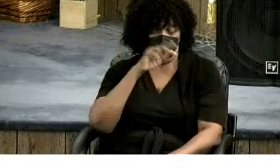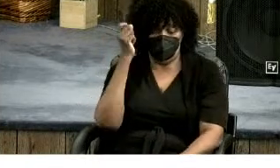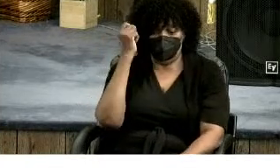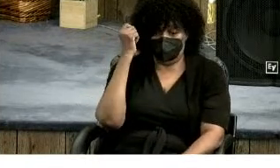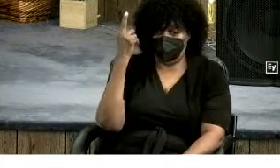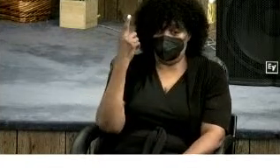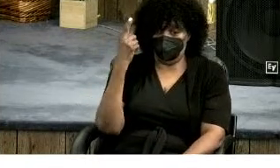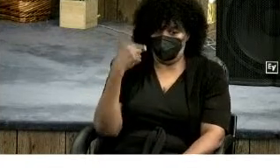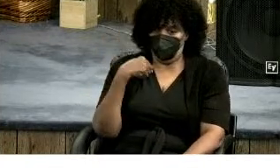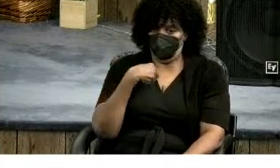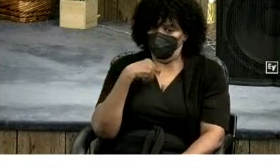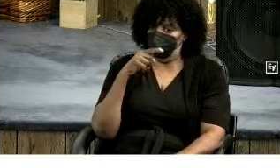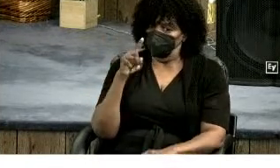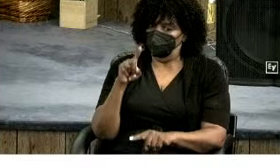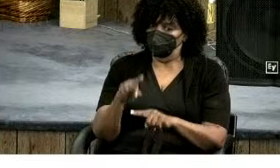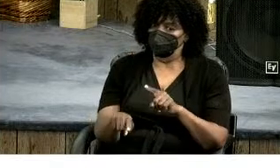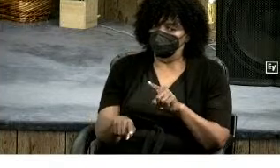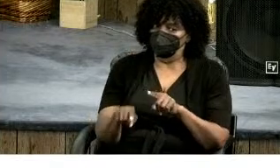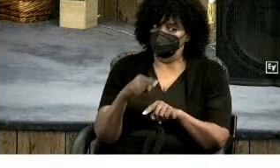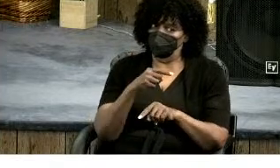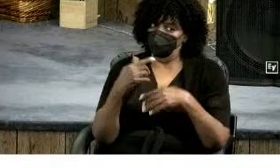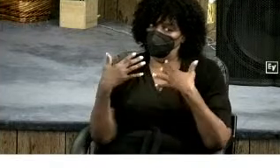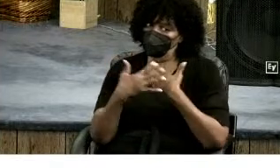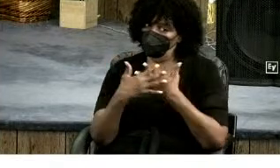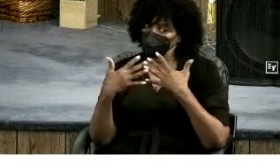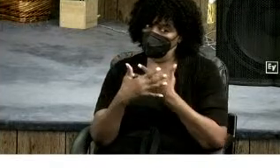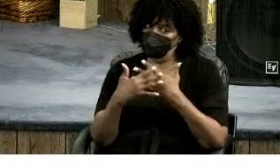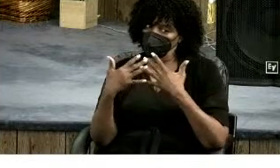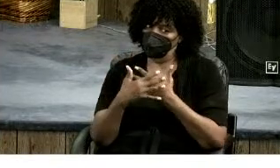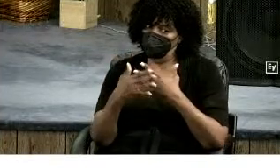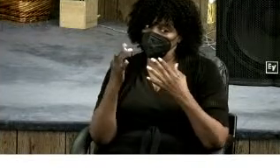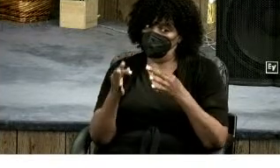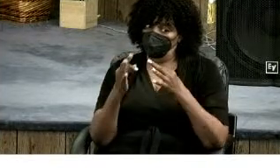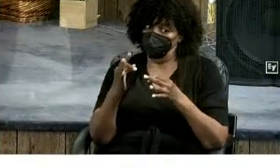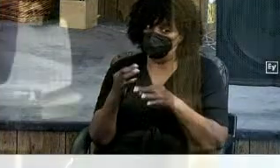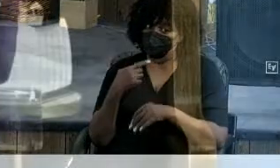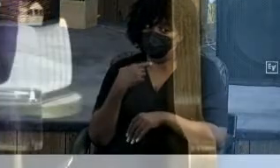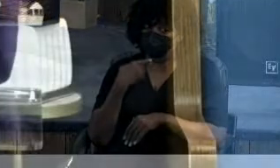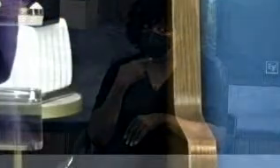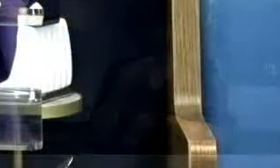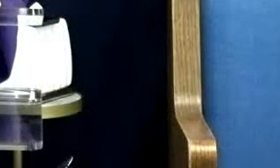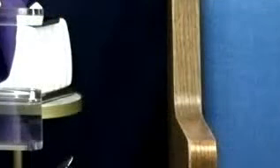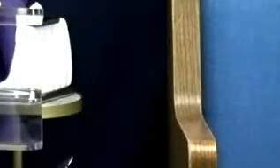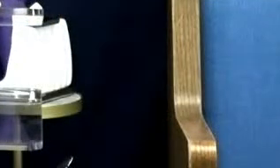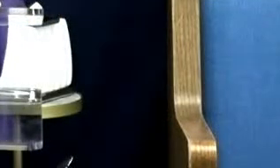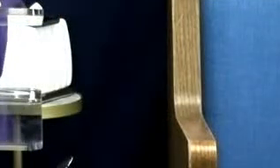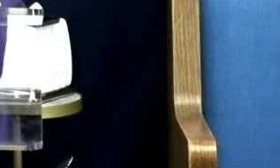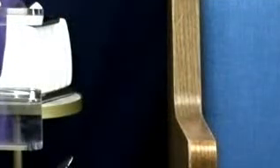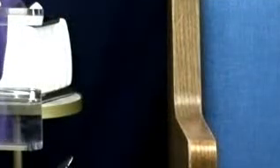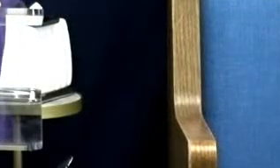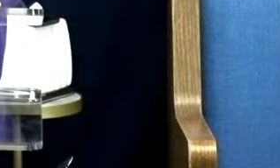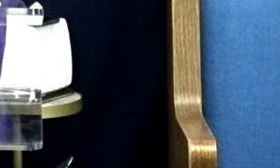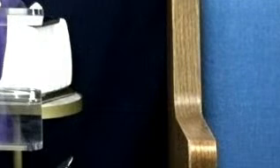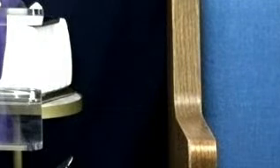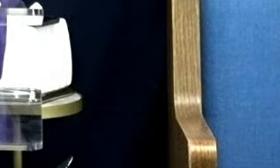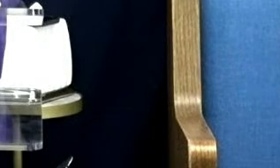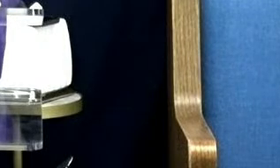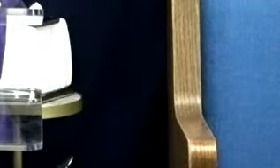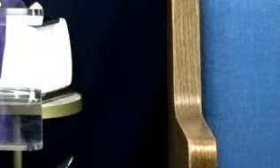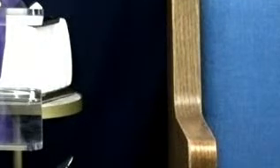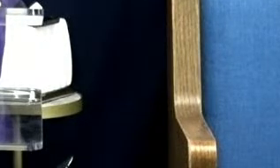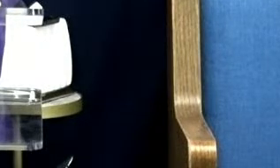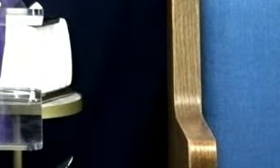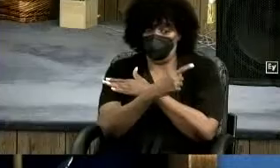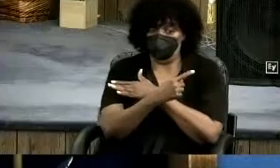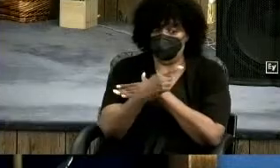I can't break protocol, so he's afraid. Y'all with me? Because if he say the wrong thing, it's off with your head, right? In verse 3, he said,